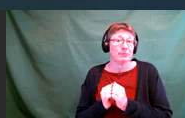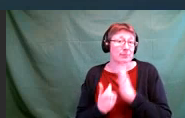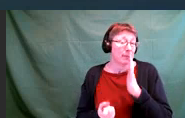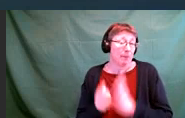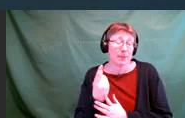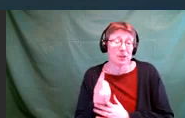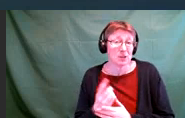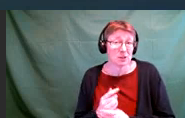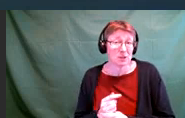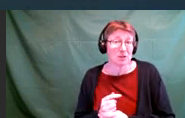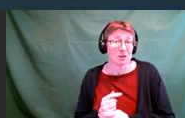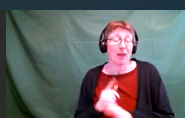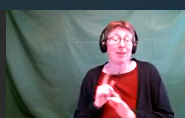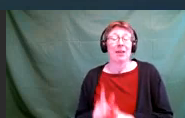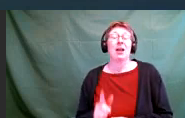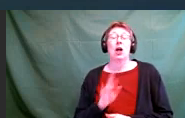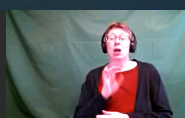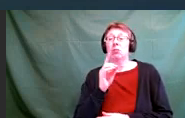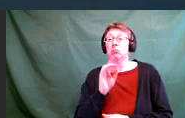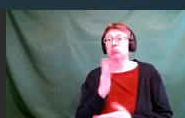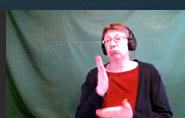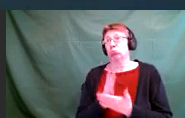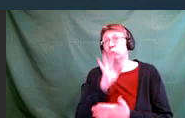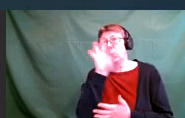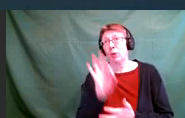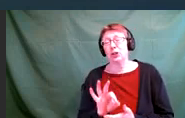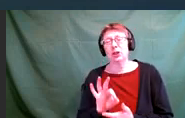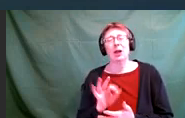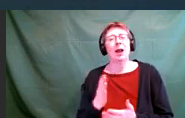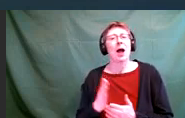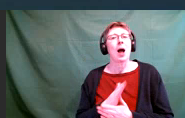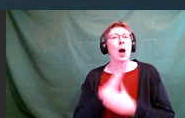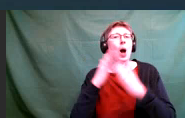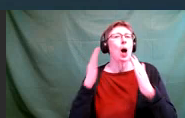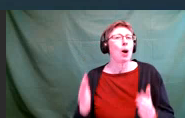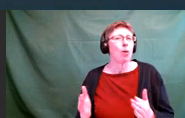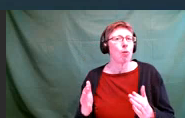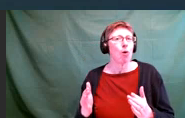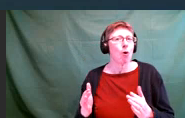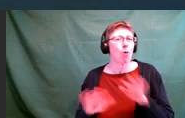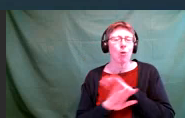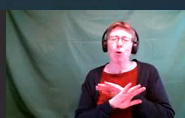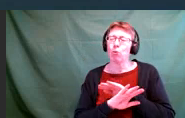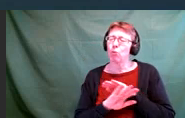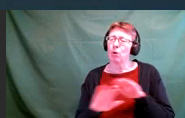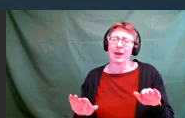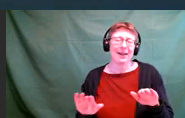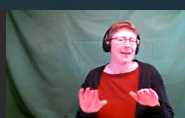And the real question then is, how large is the inefficiency?